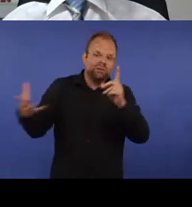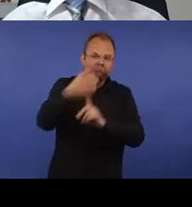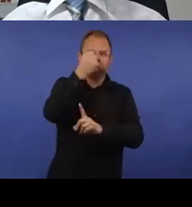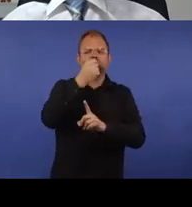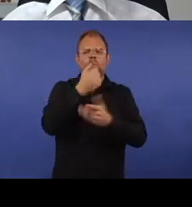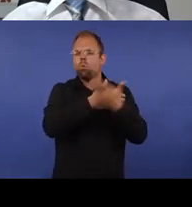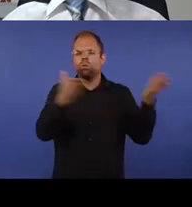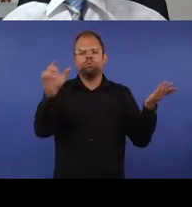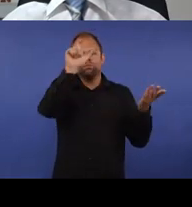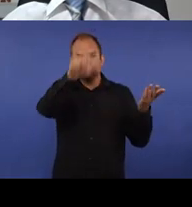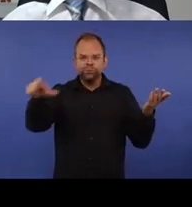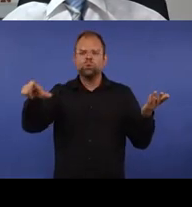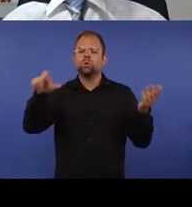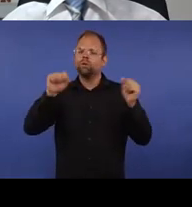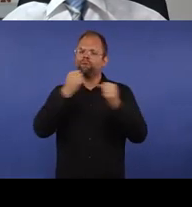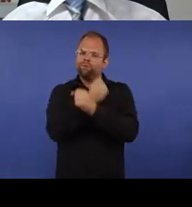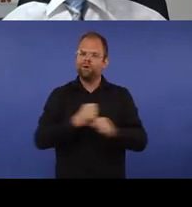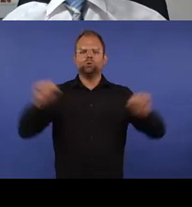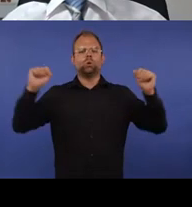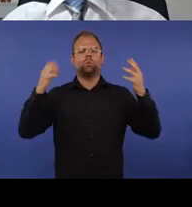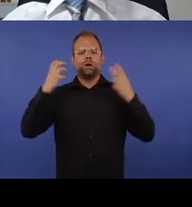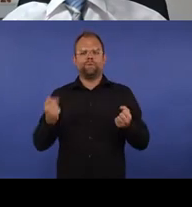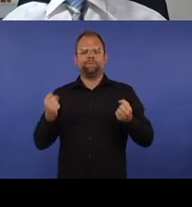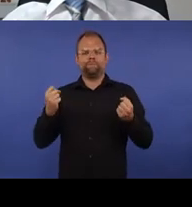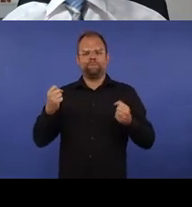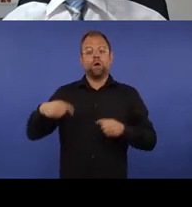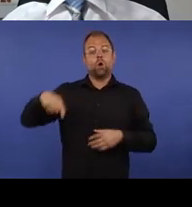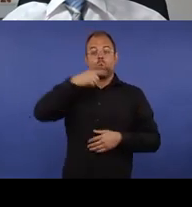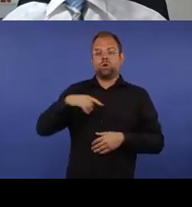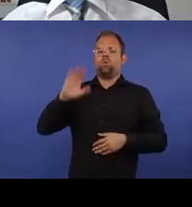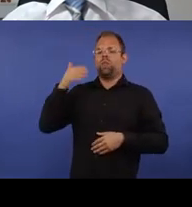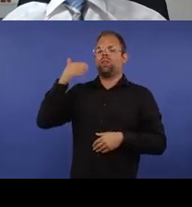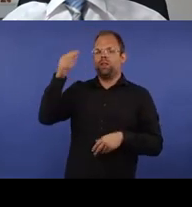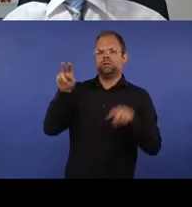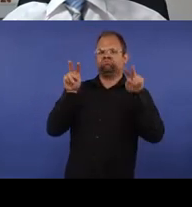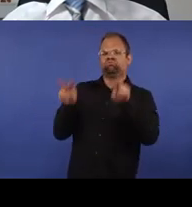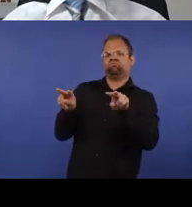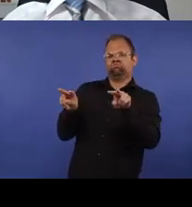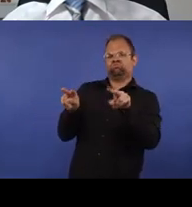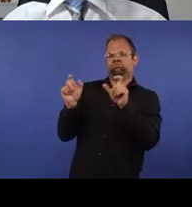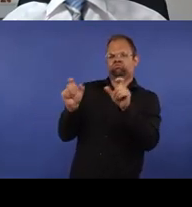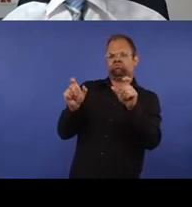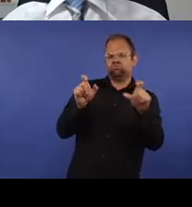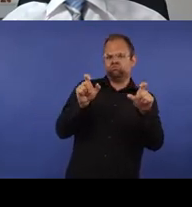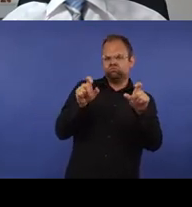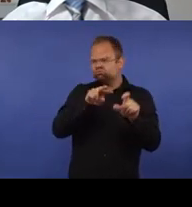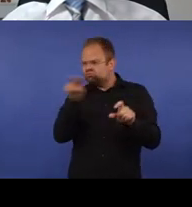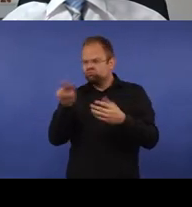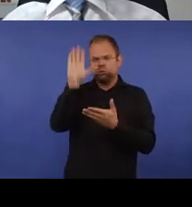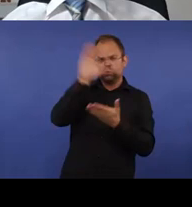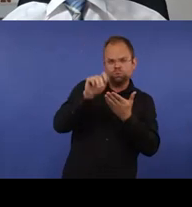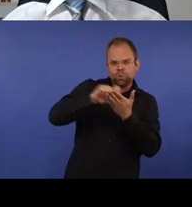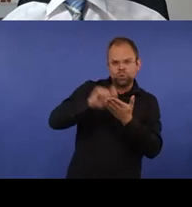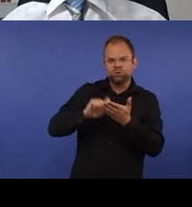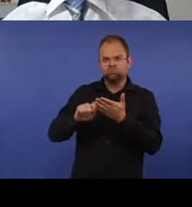obligations under Article 19 and the convention as a whole. As WIN, we want to lead and support the